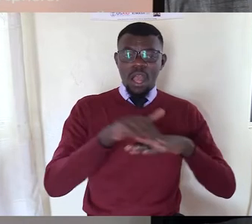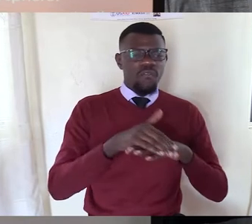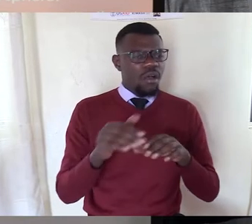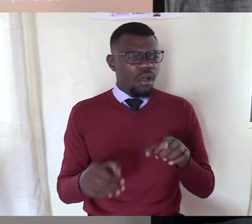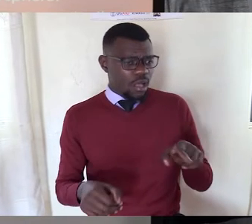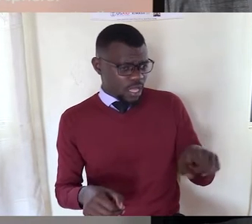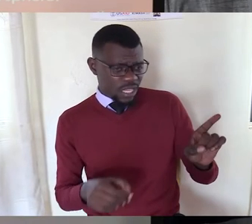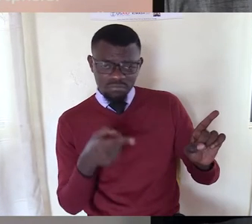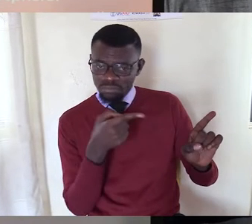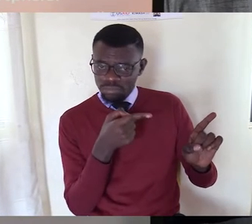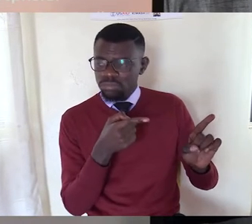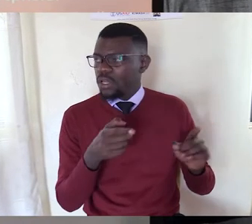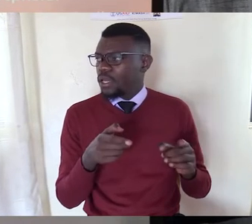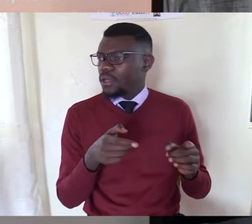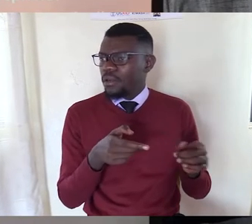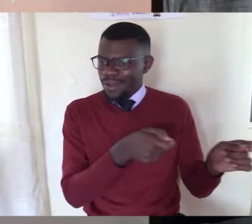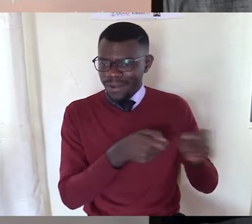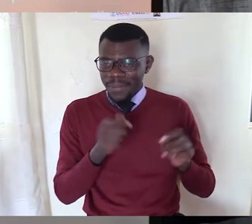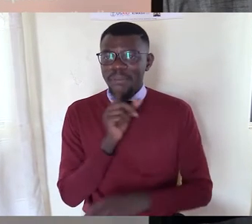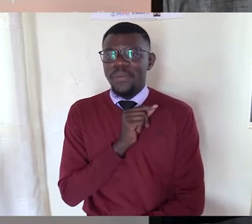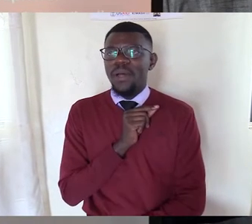she was raped by